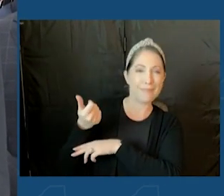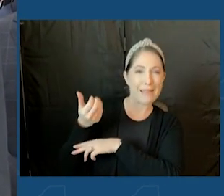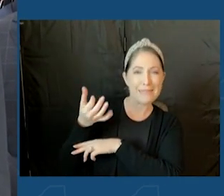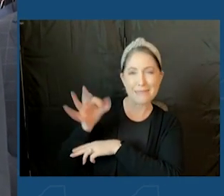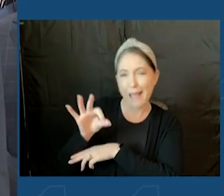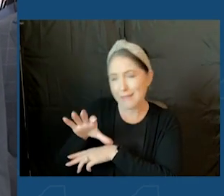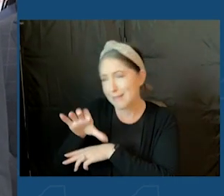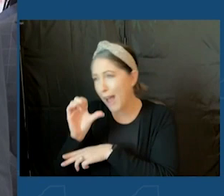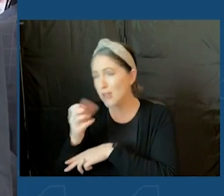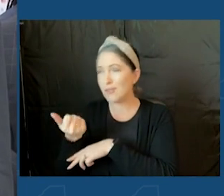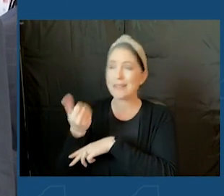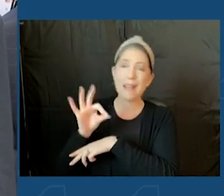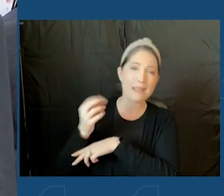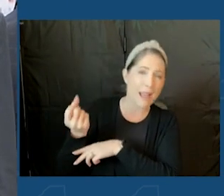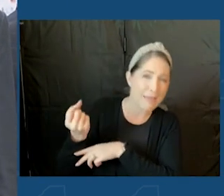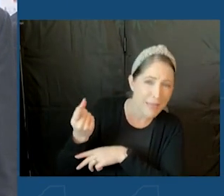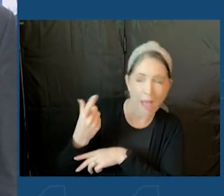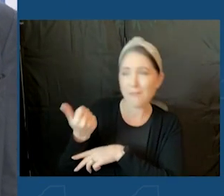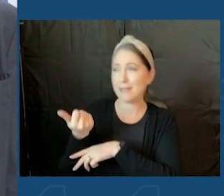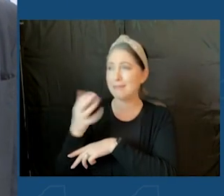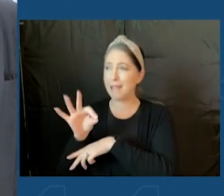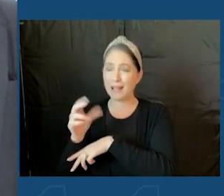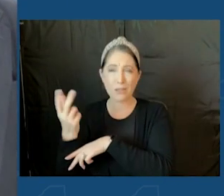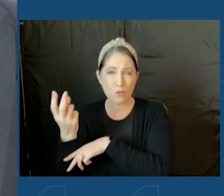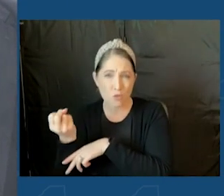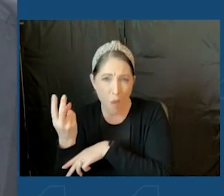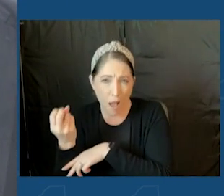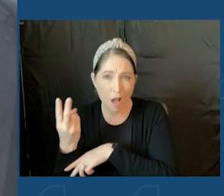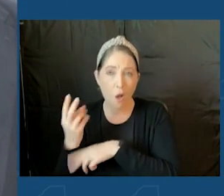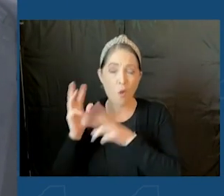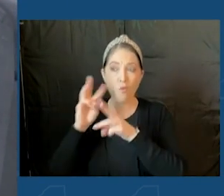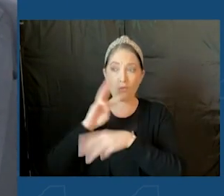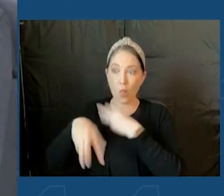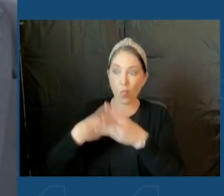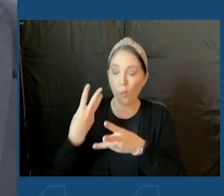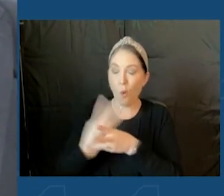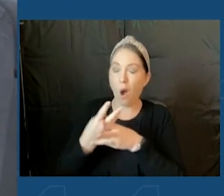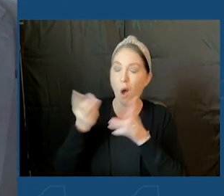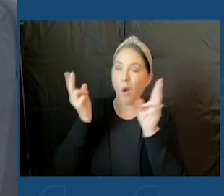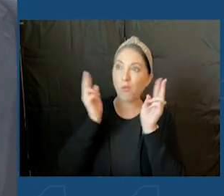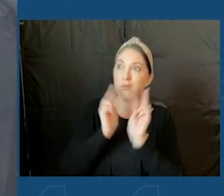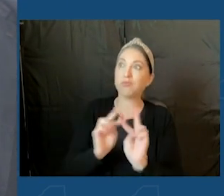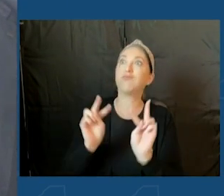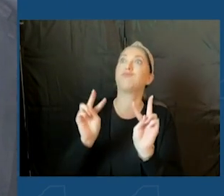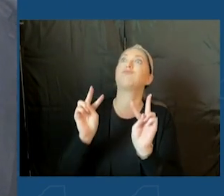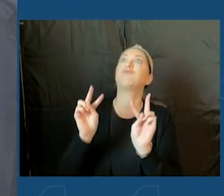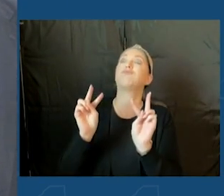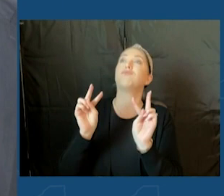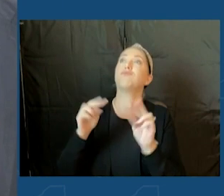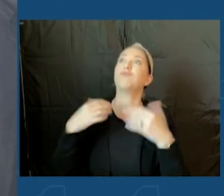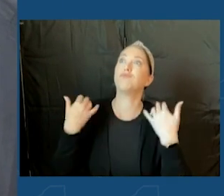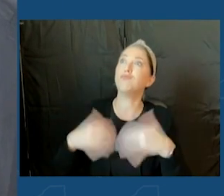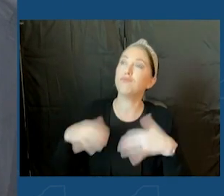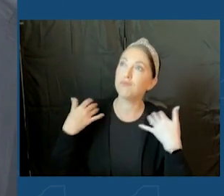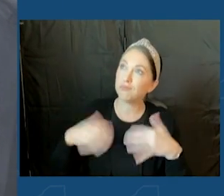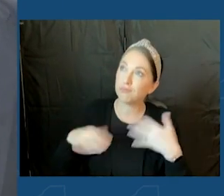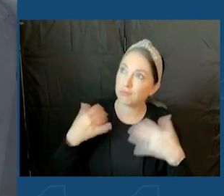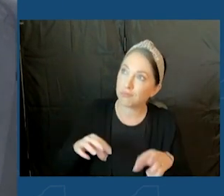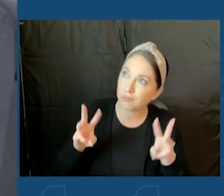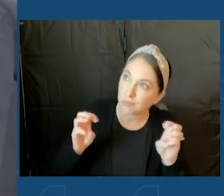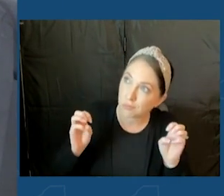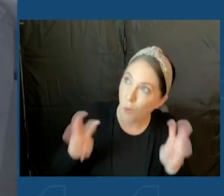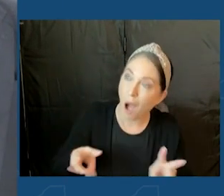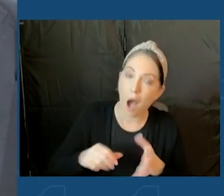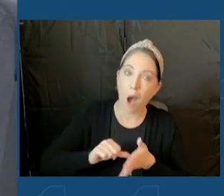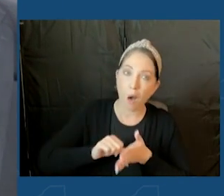1912, when the world was stunned by the majesty of this building itself and